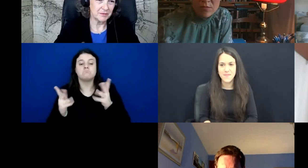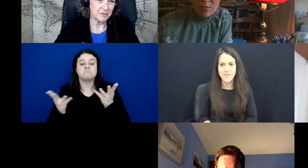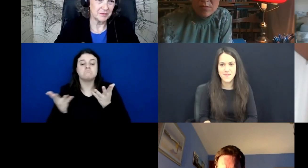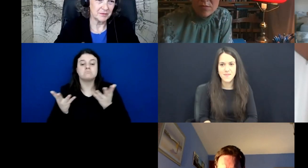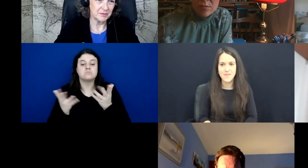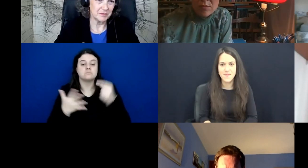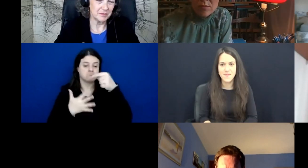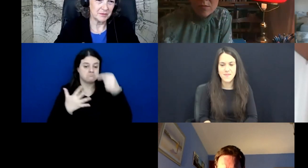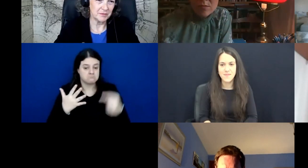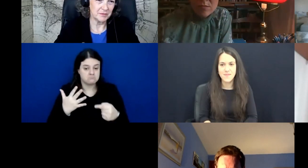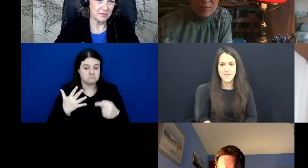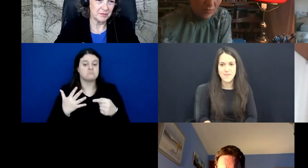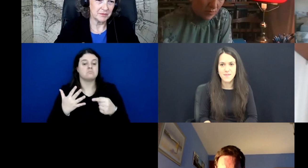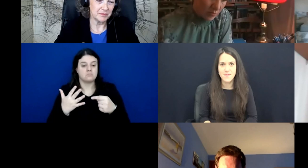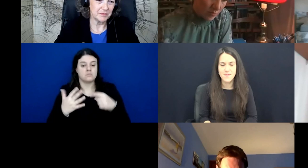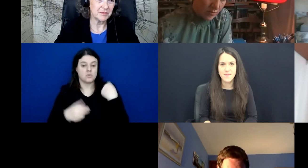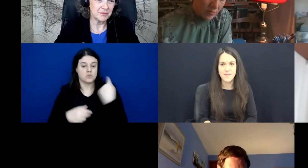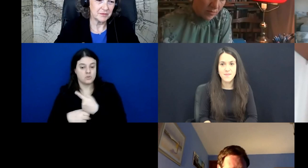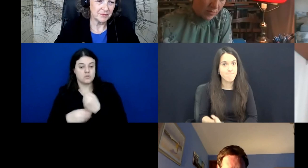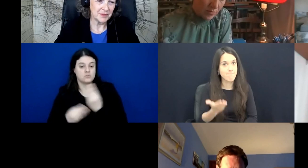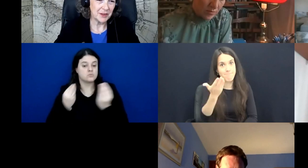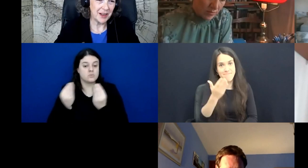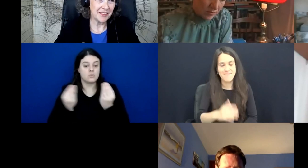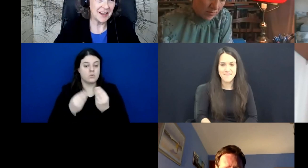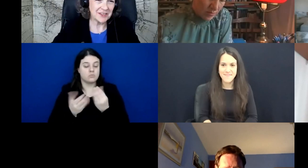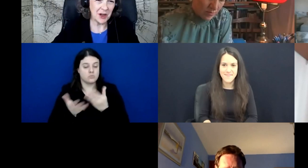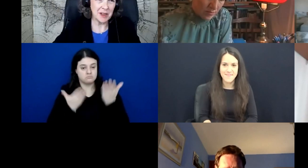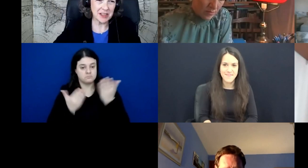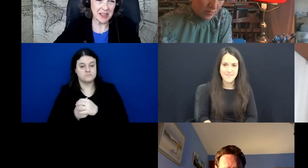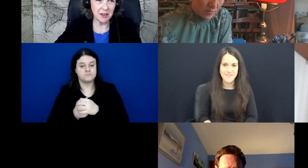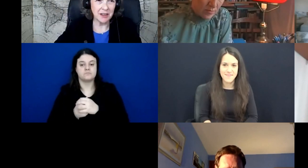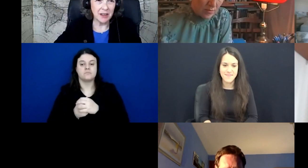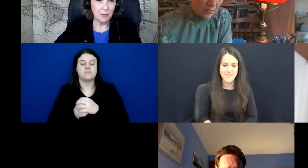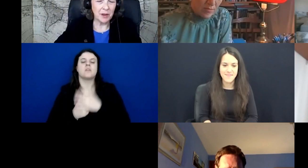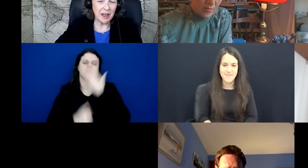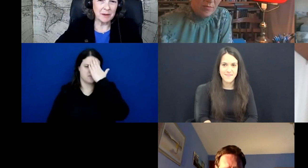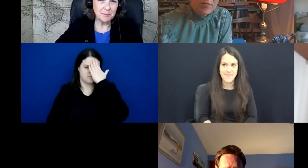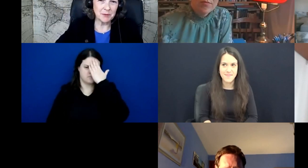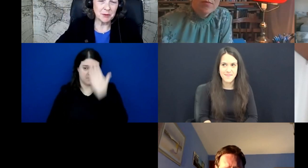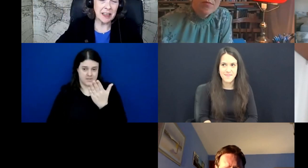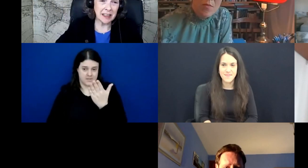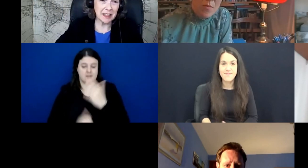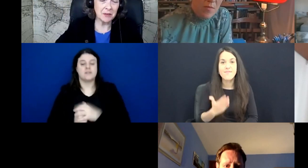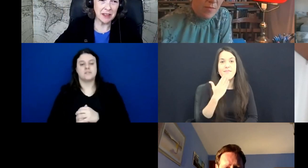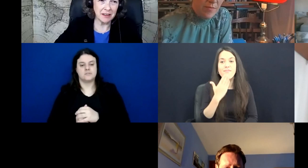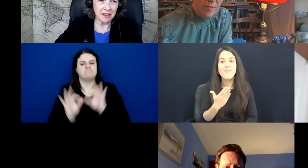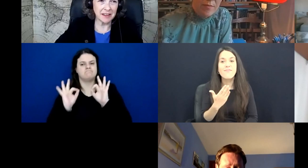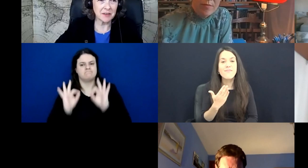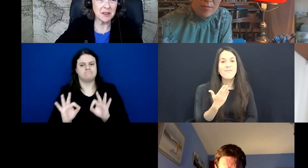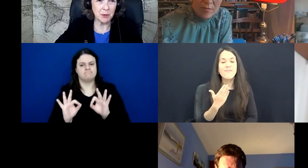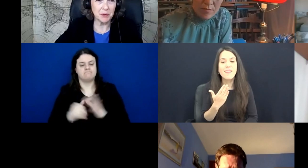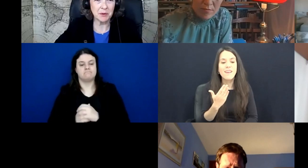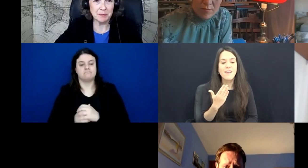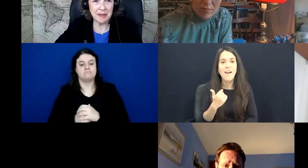perspective too, from perhaps the rest of us. So over to you. Okay, thanks very much, Sarah. Well, really, I can only